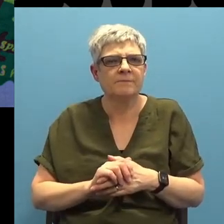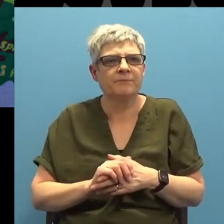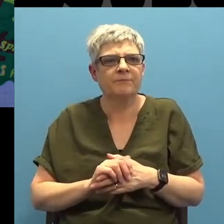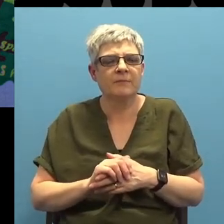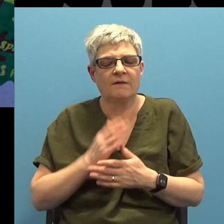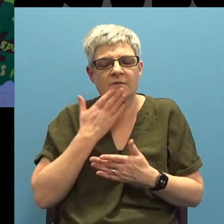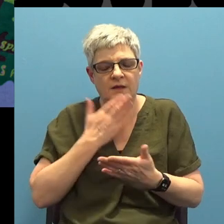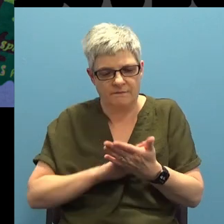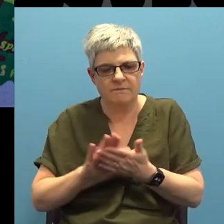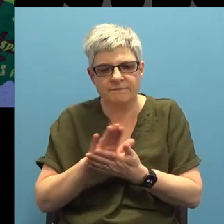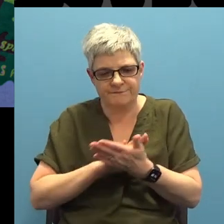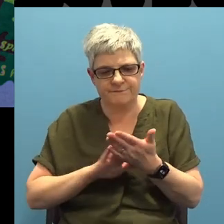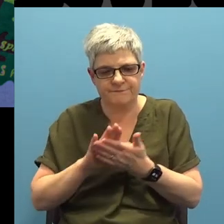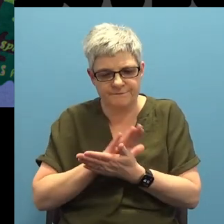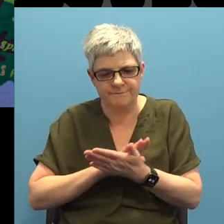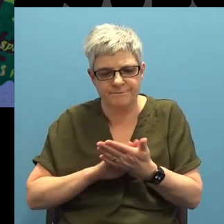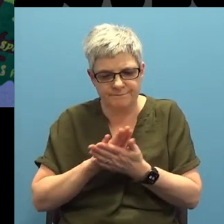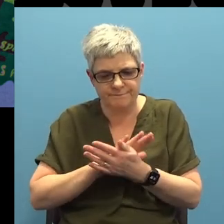Forgive us.